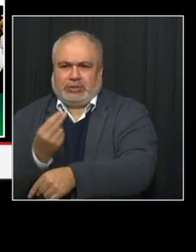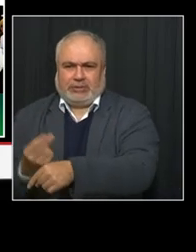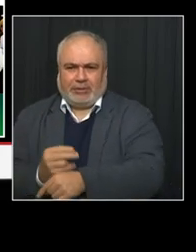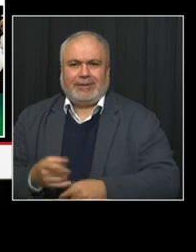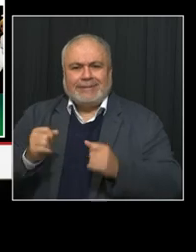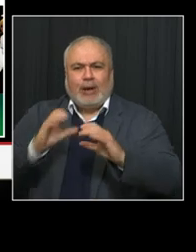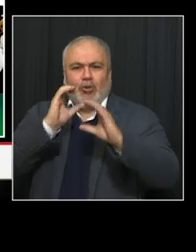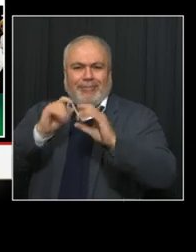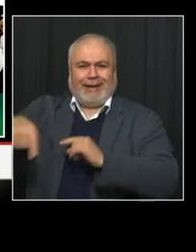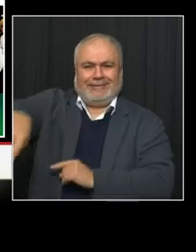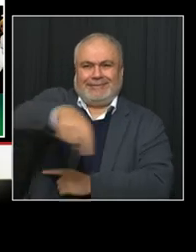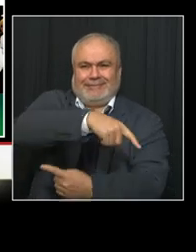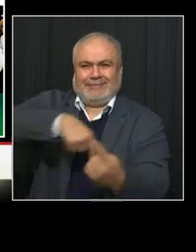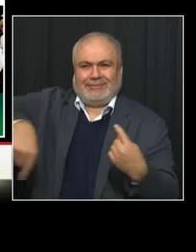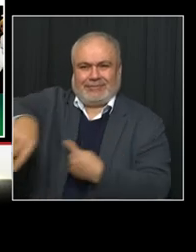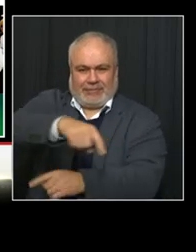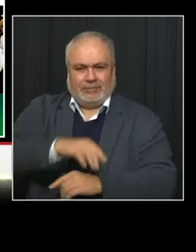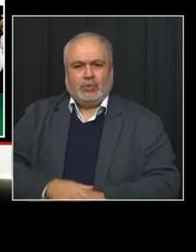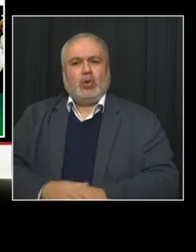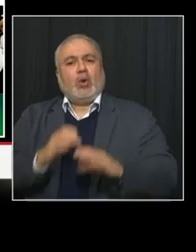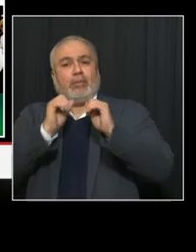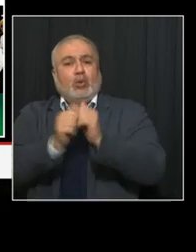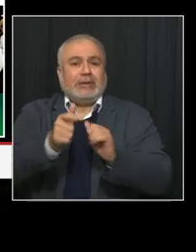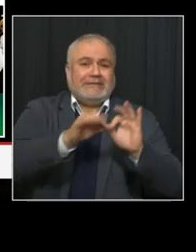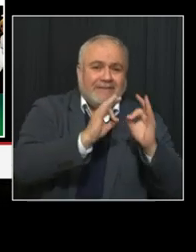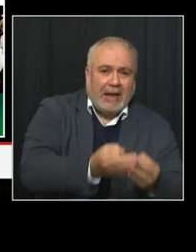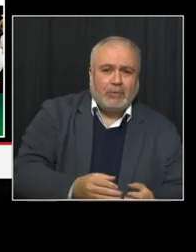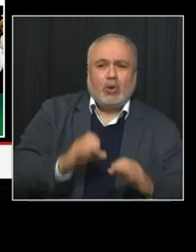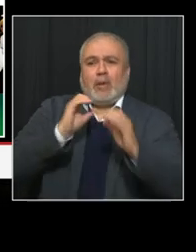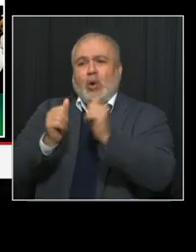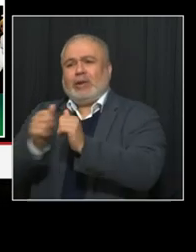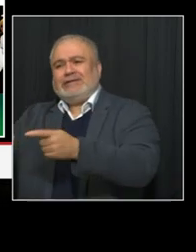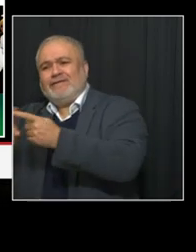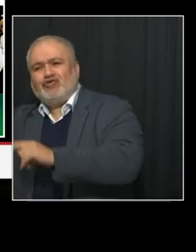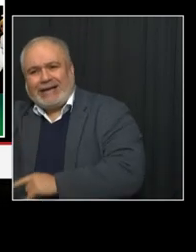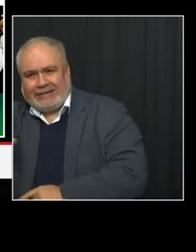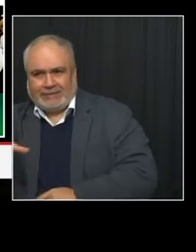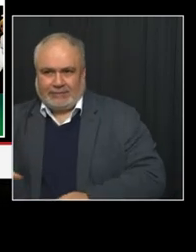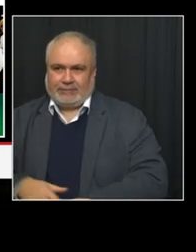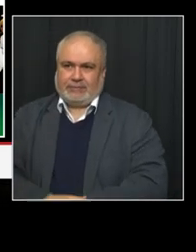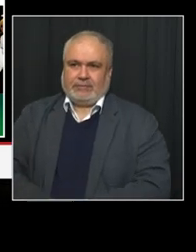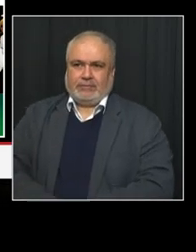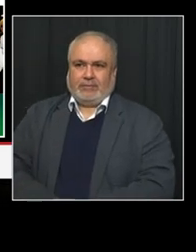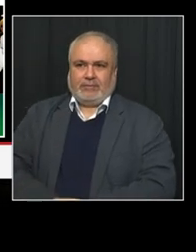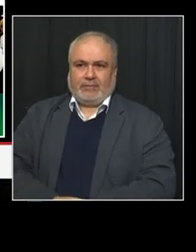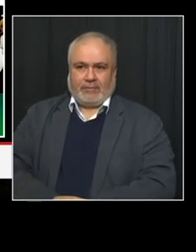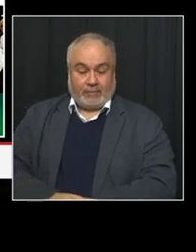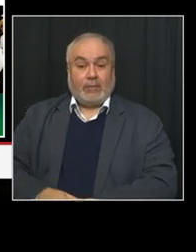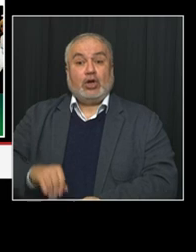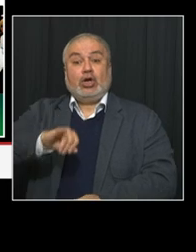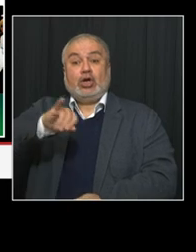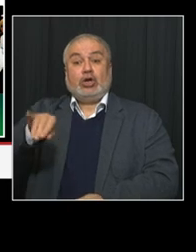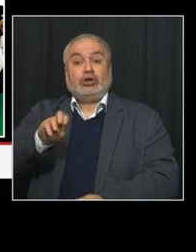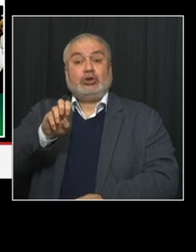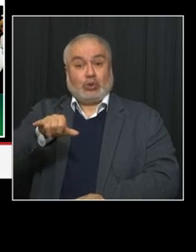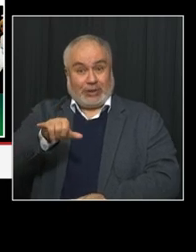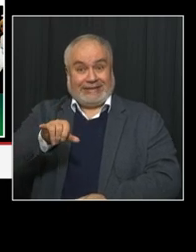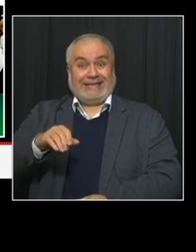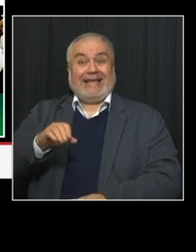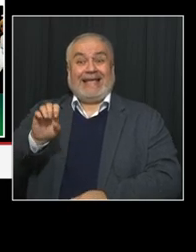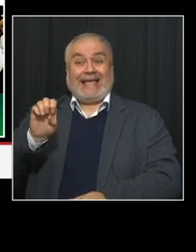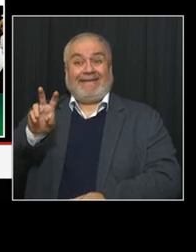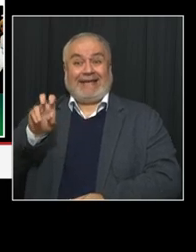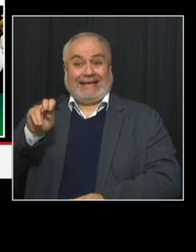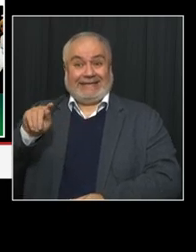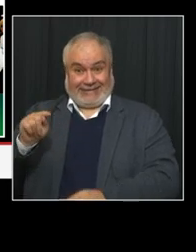resources. The mayor cut the ribbon on the new Joy Evans Therapeutic Recreation Center in Ward 7. That is just a